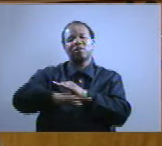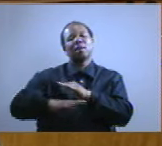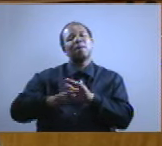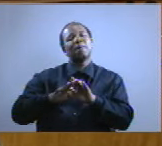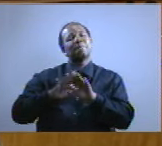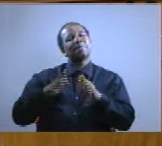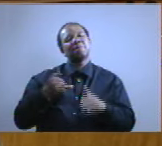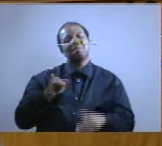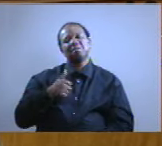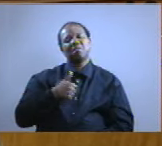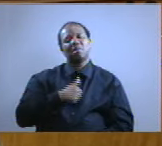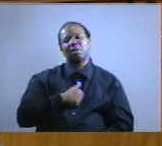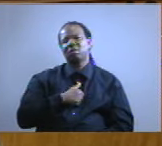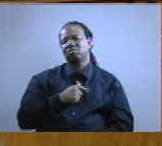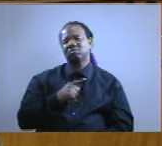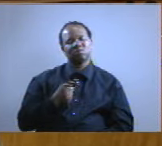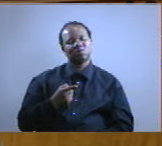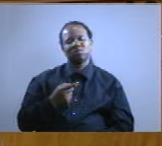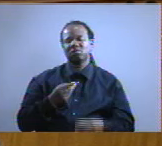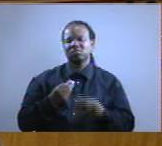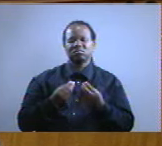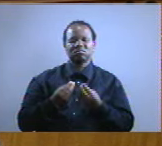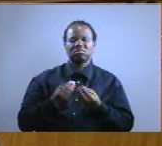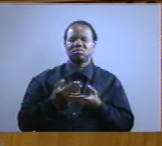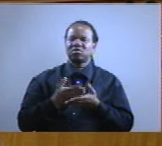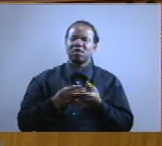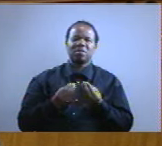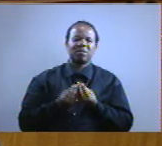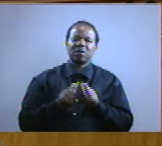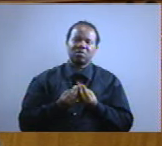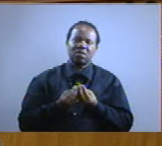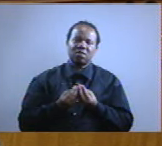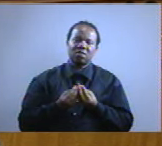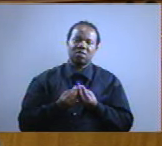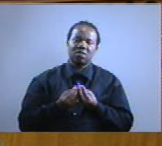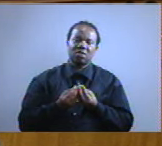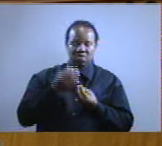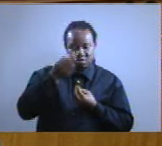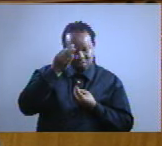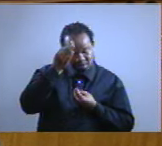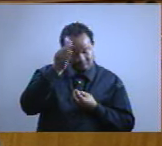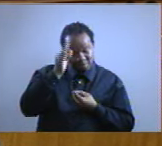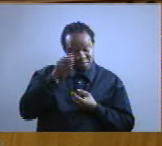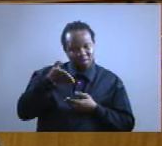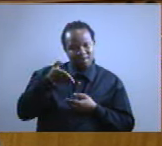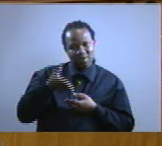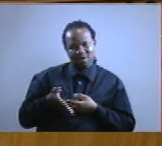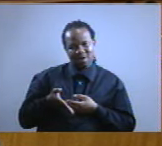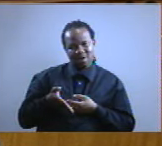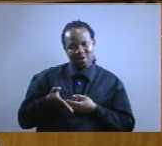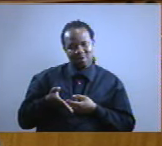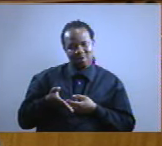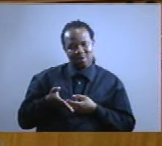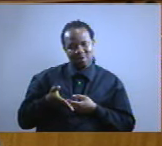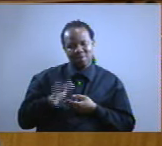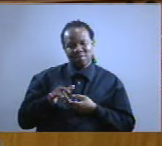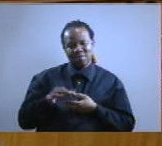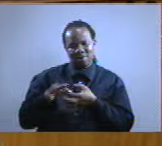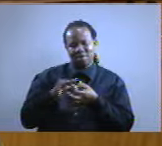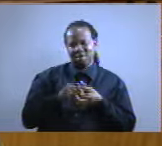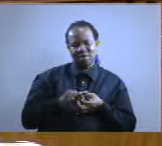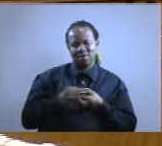iets waarin die huidige regering hom elke dag onderskei nie. And thank you, Honorable Member. Your